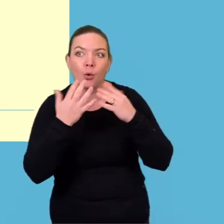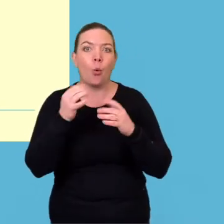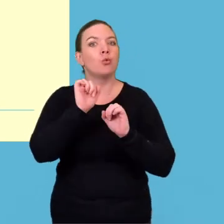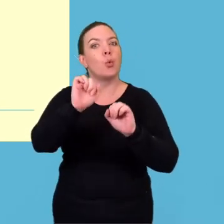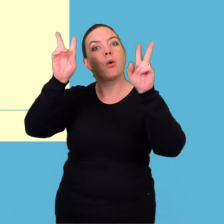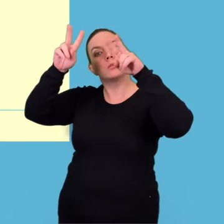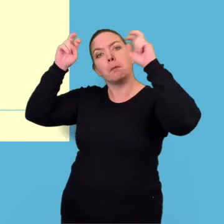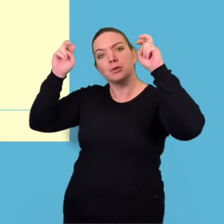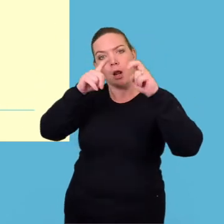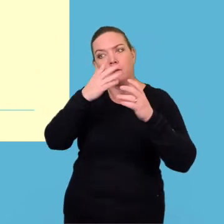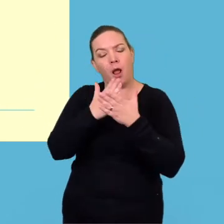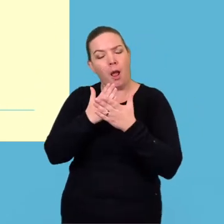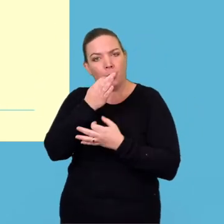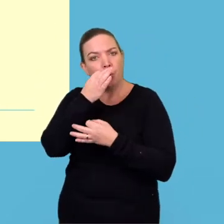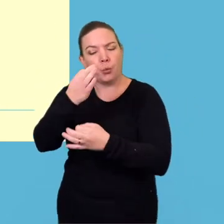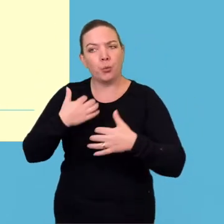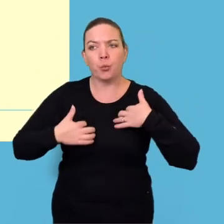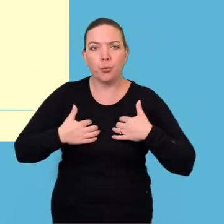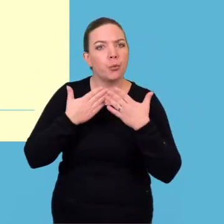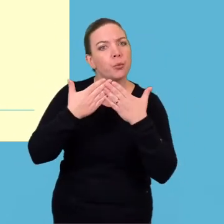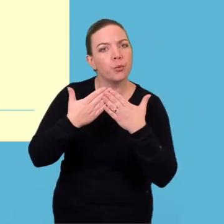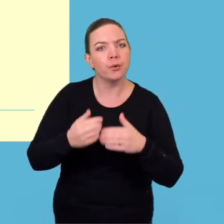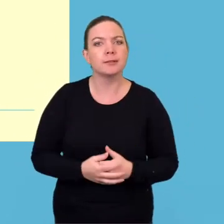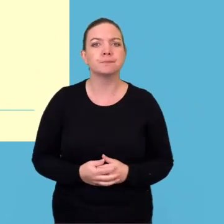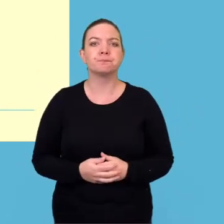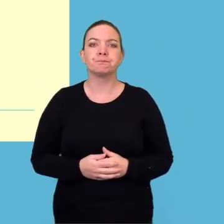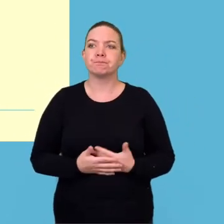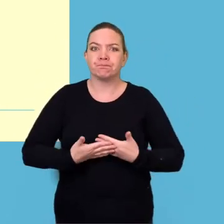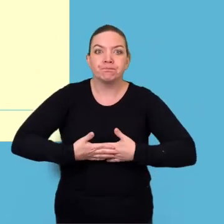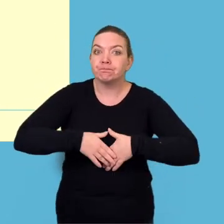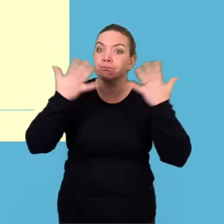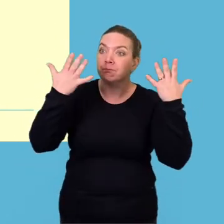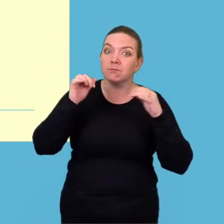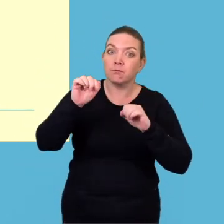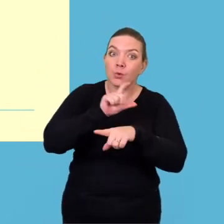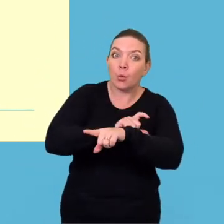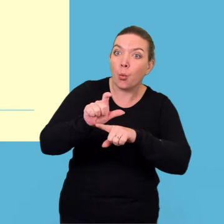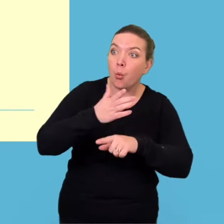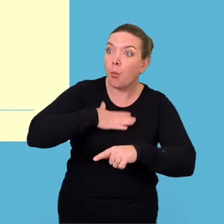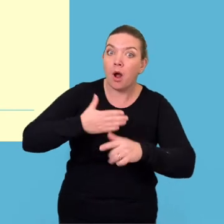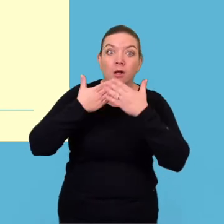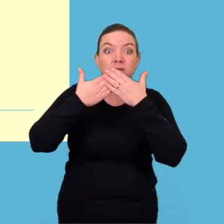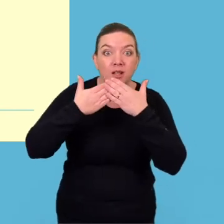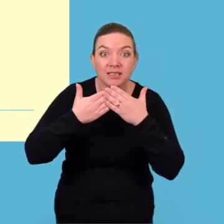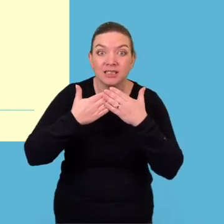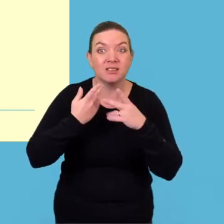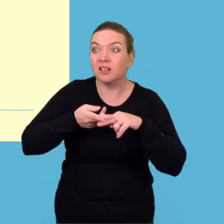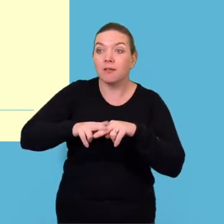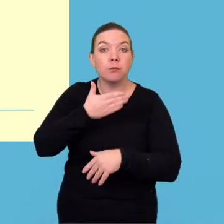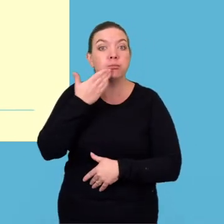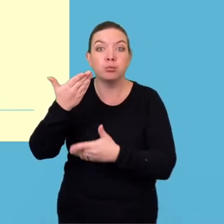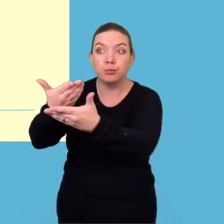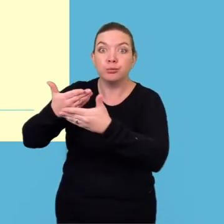explore in more detail. Whatever you want to study, if the course you choose doesn't offer the subjects that you're interested in, you're not going to get